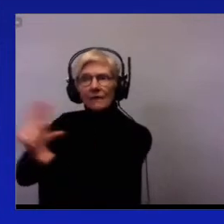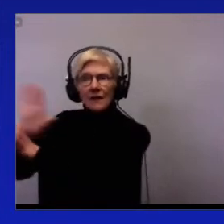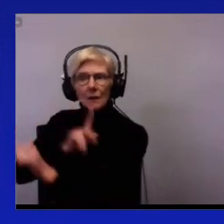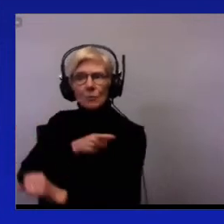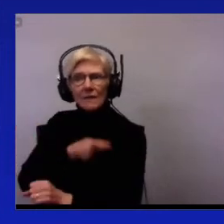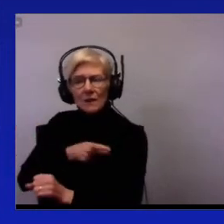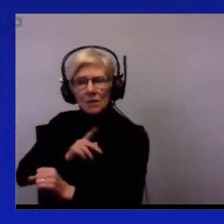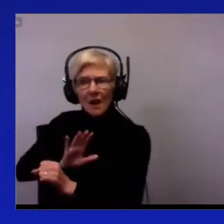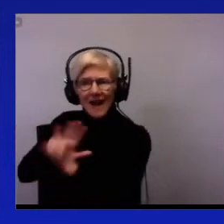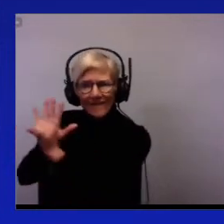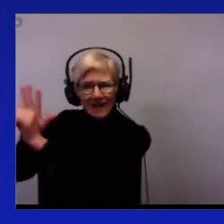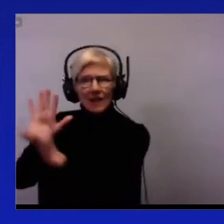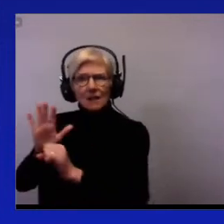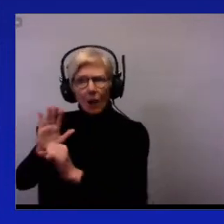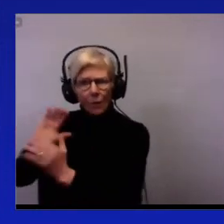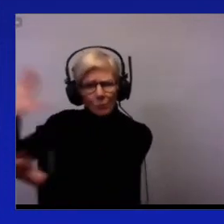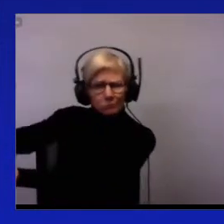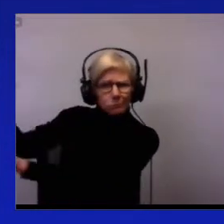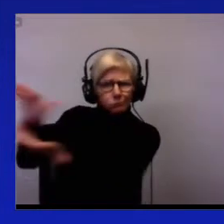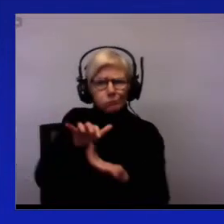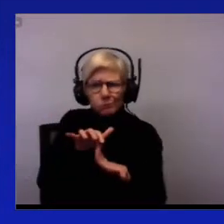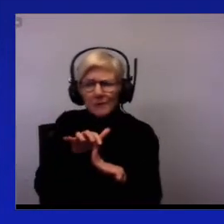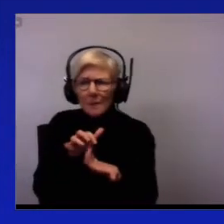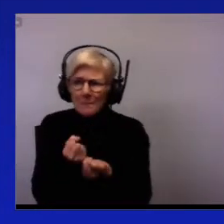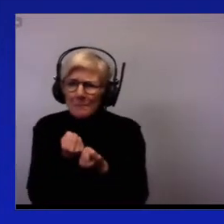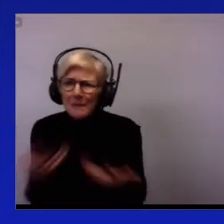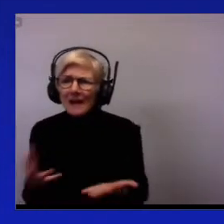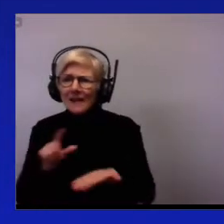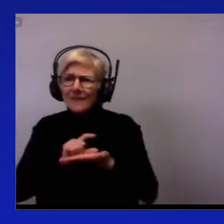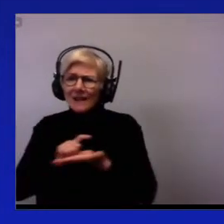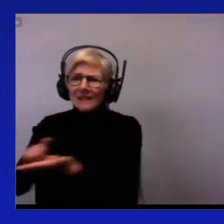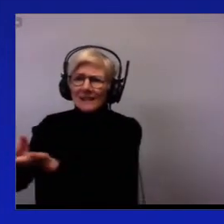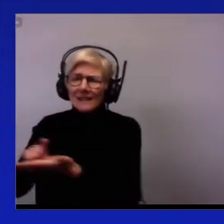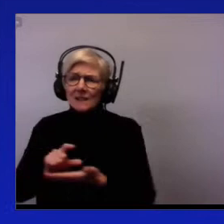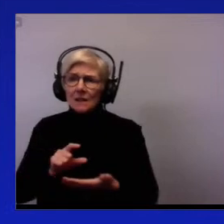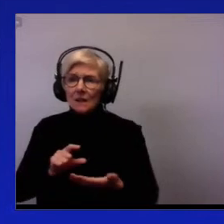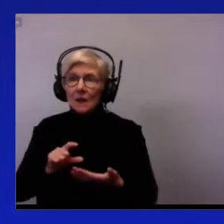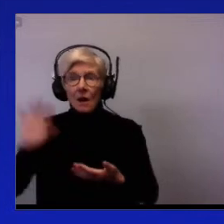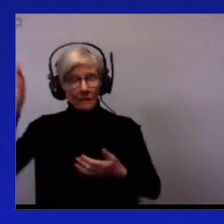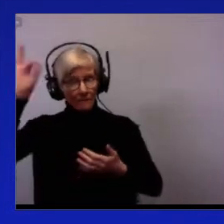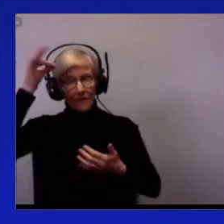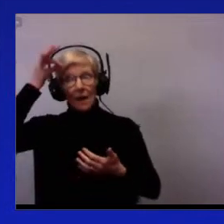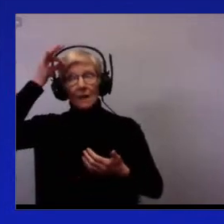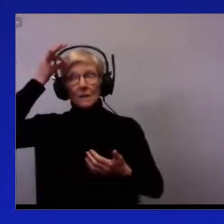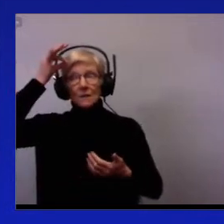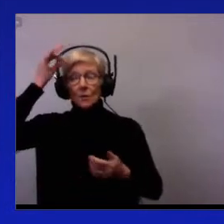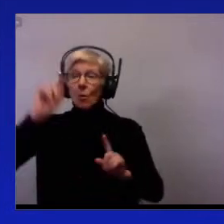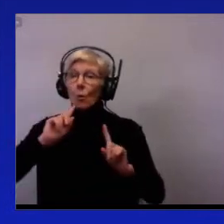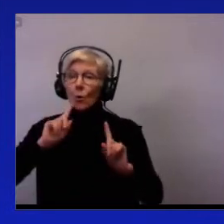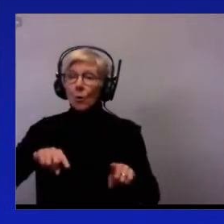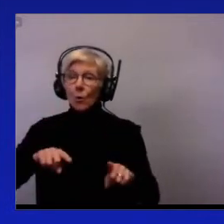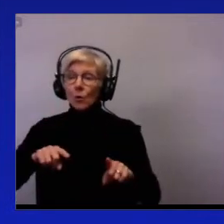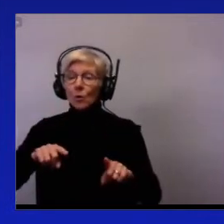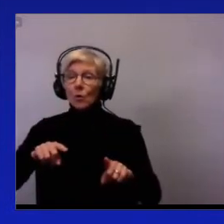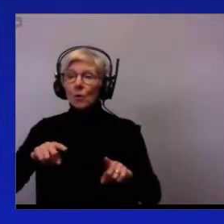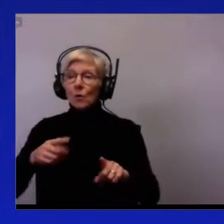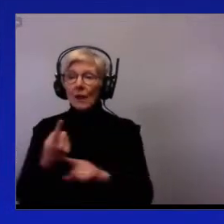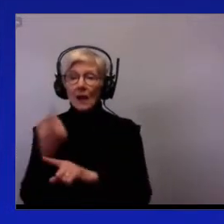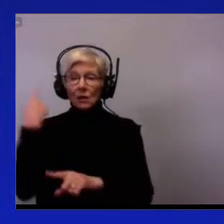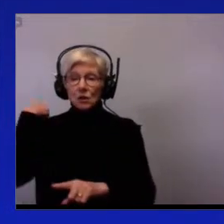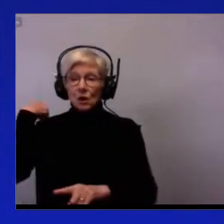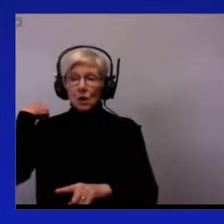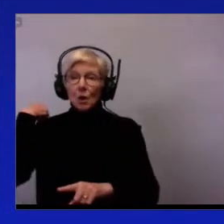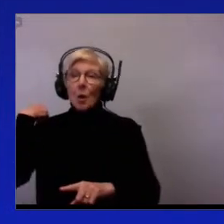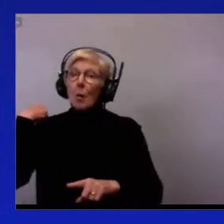acquire as many vaccines as possible? I think the feds, when they ordered the vaccine last year, did